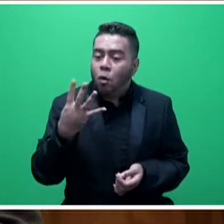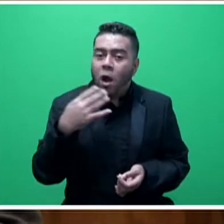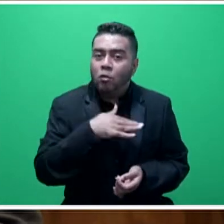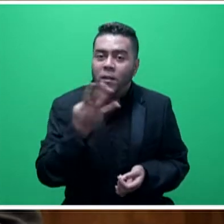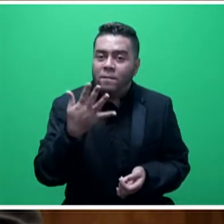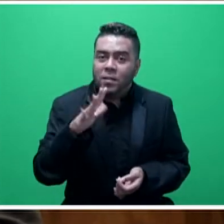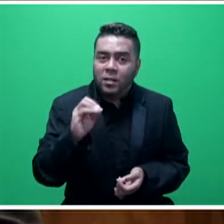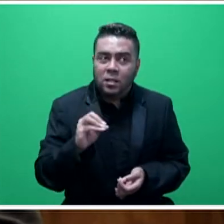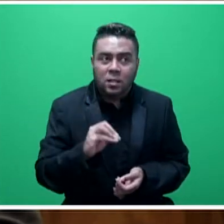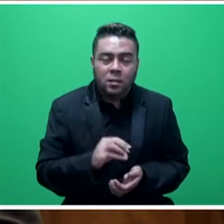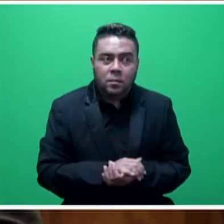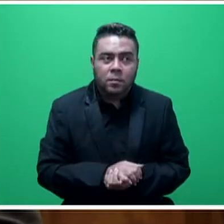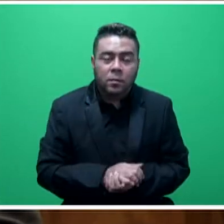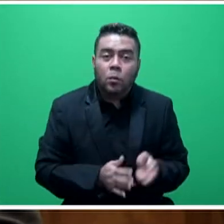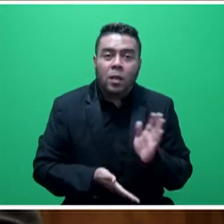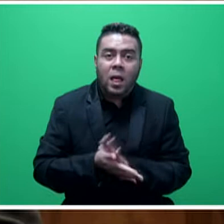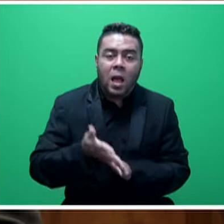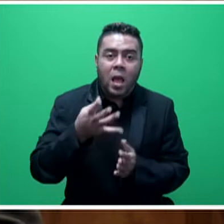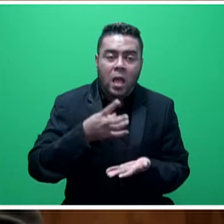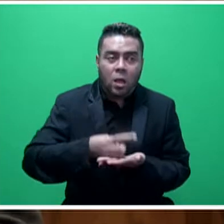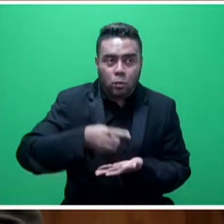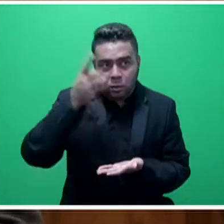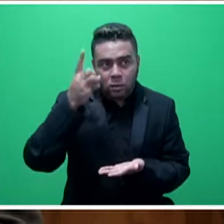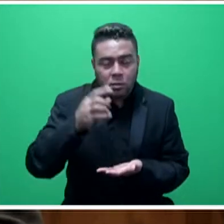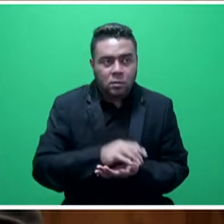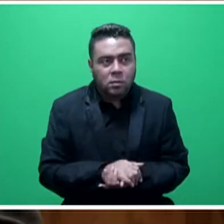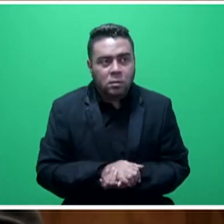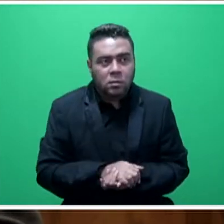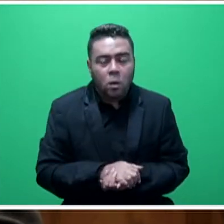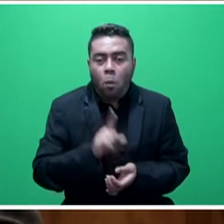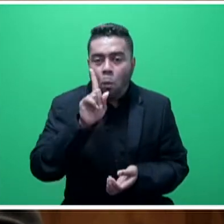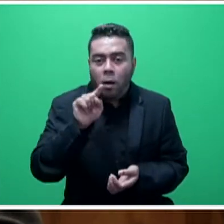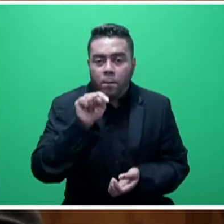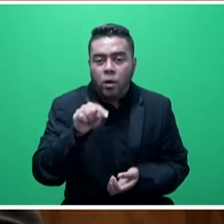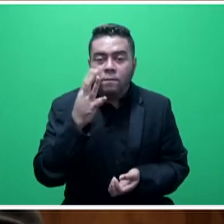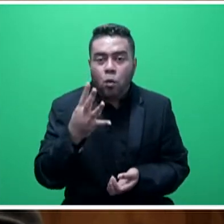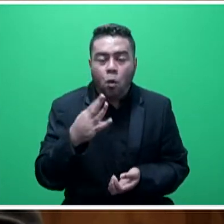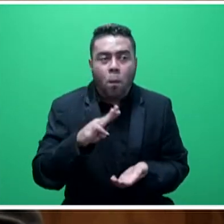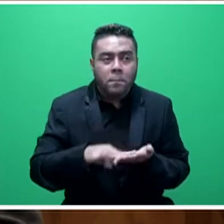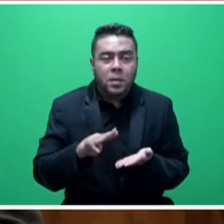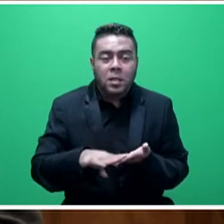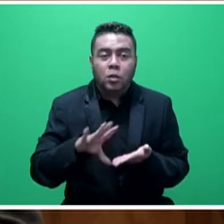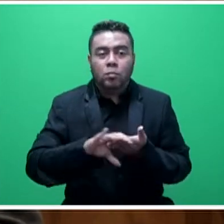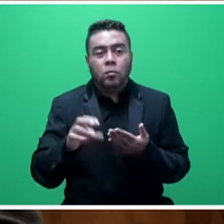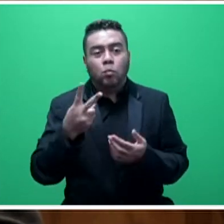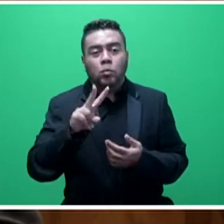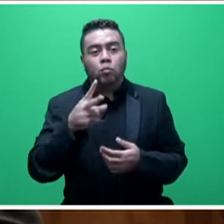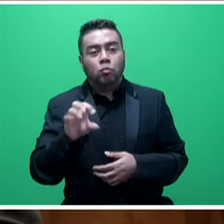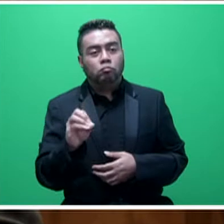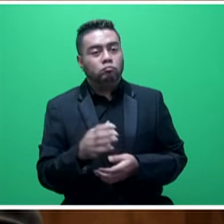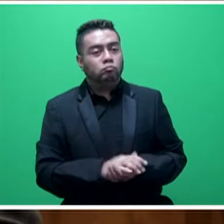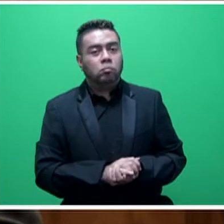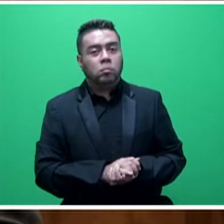$450.6 million, while higher education institutes have been allocated $81.4 million in the